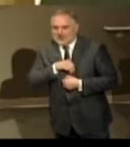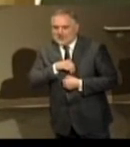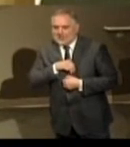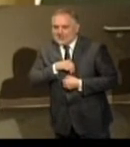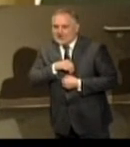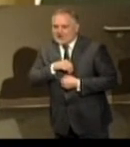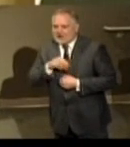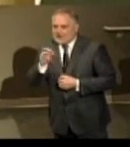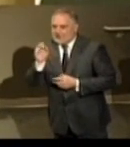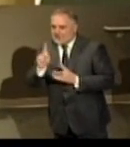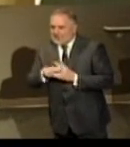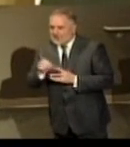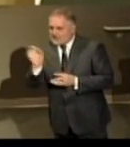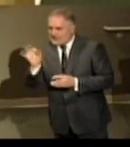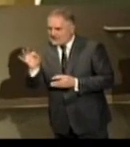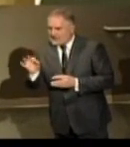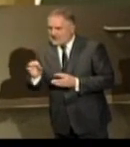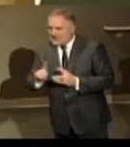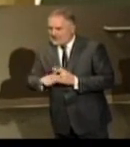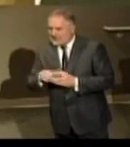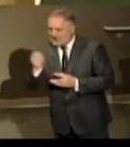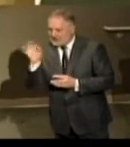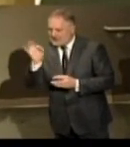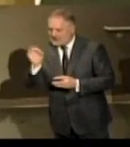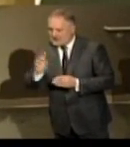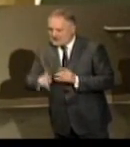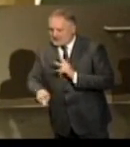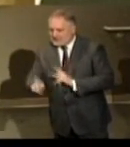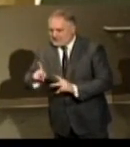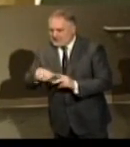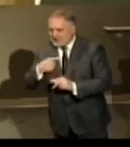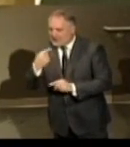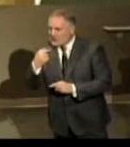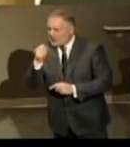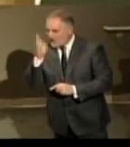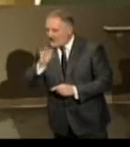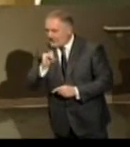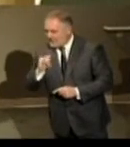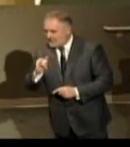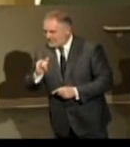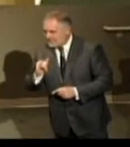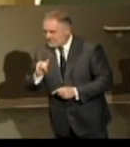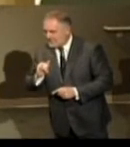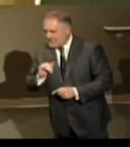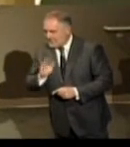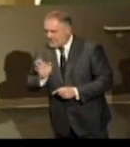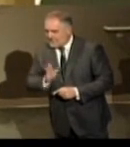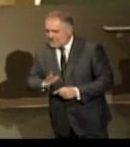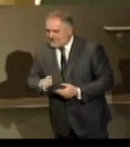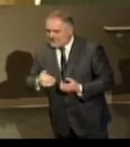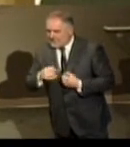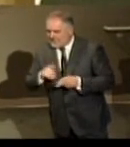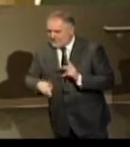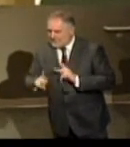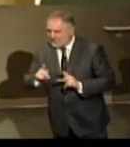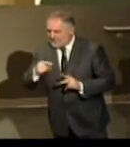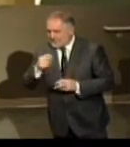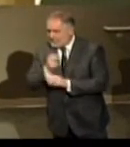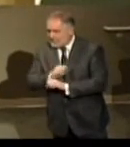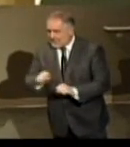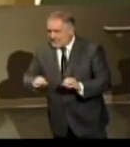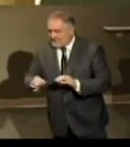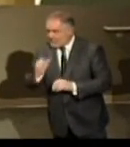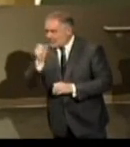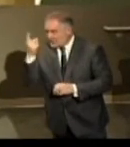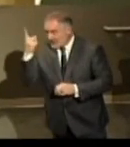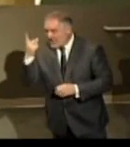creation. They start teaching people the basis of creation, who God is first. You're never going to get people to get saved in who God is.